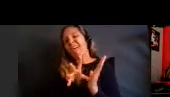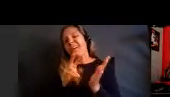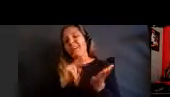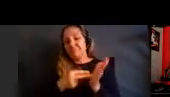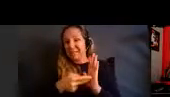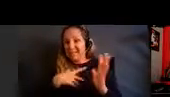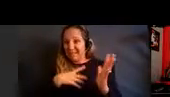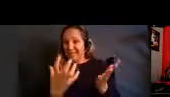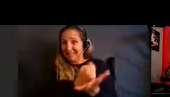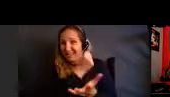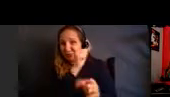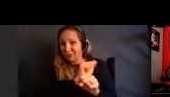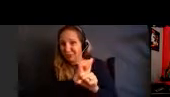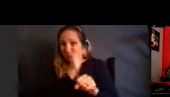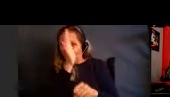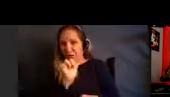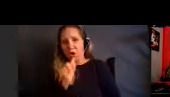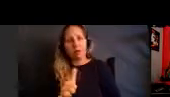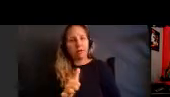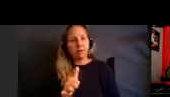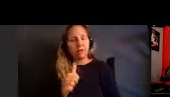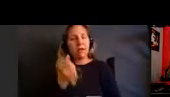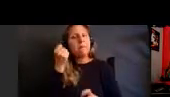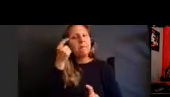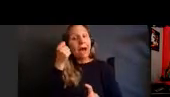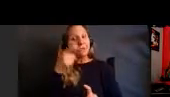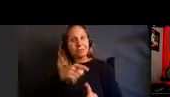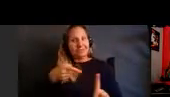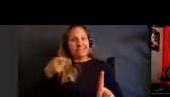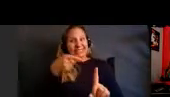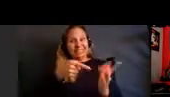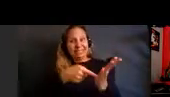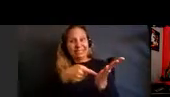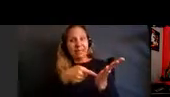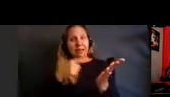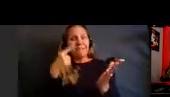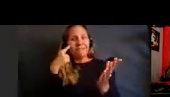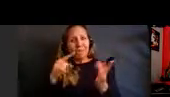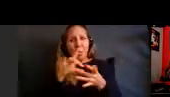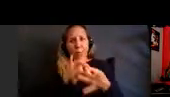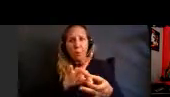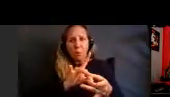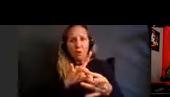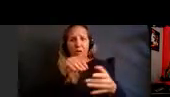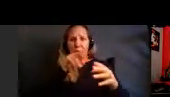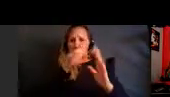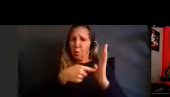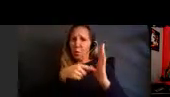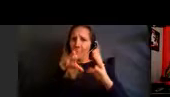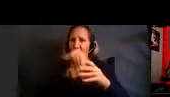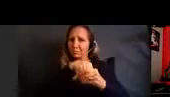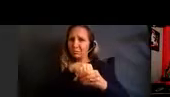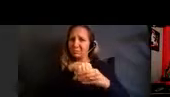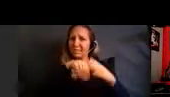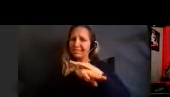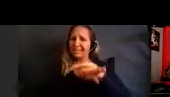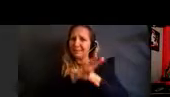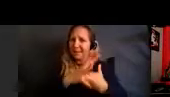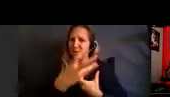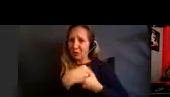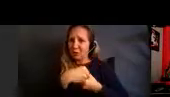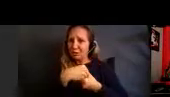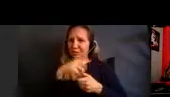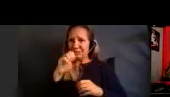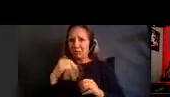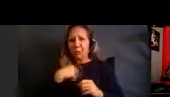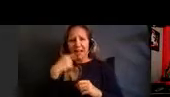job. But in this case, this was specifically for a role about accessibility and inclusion. So I figured that this wasn't actually there